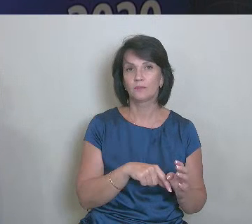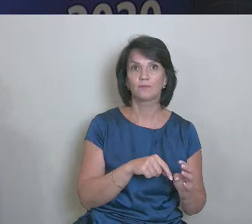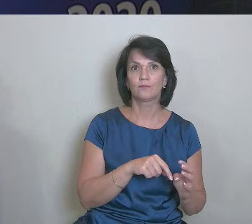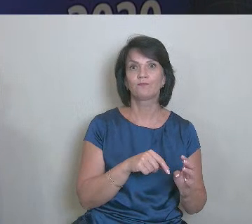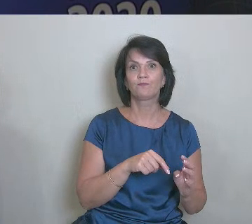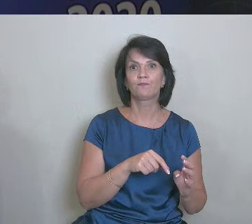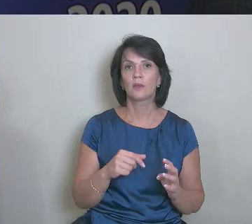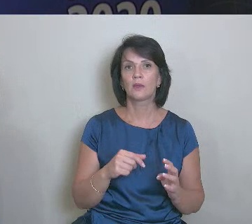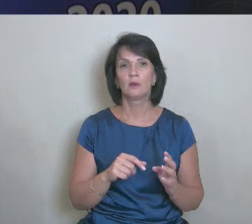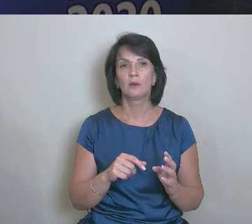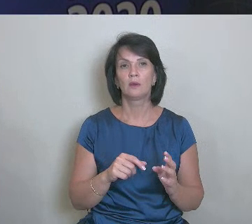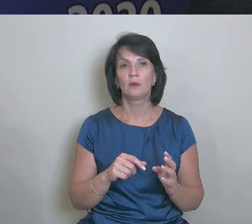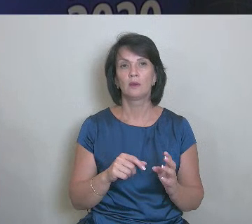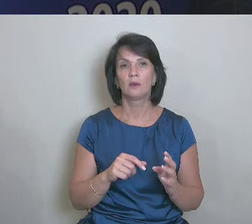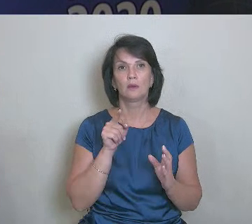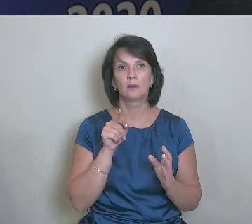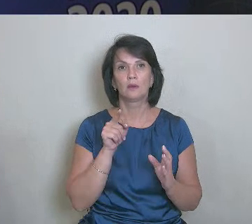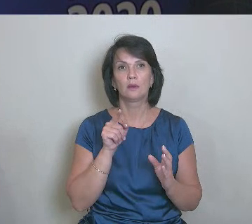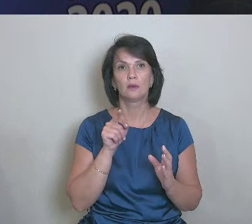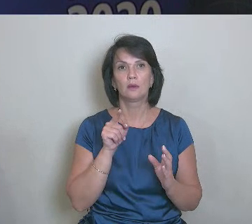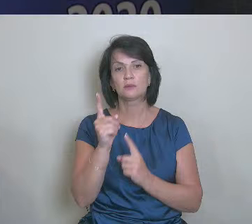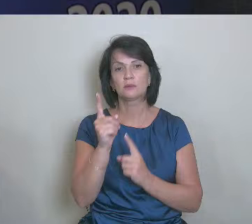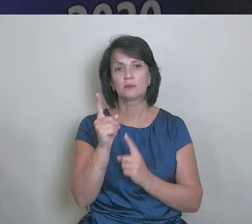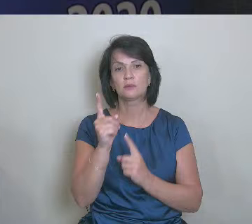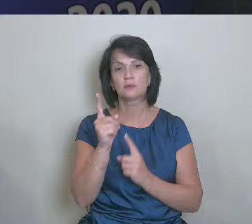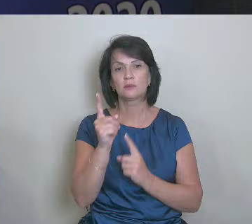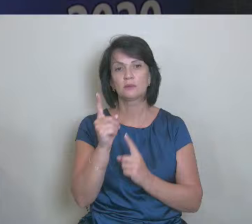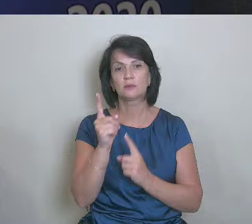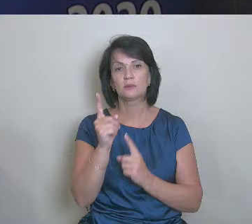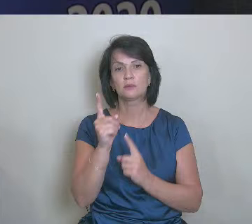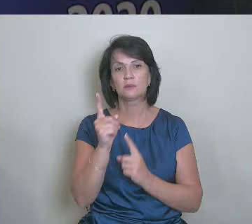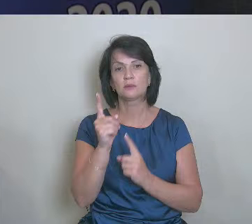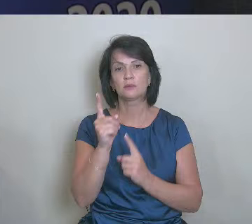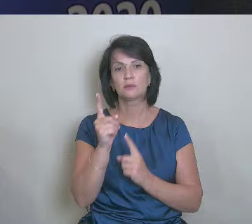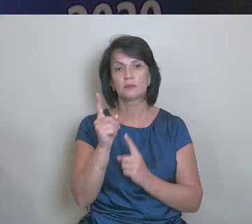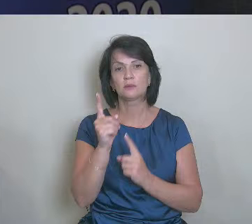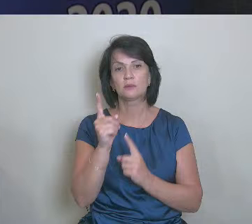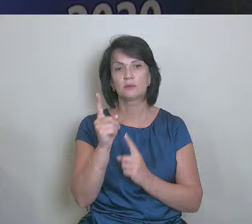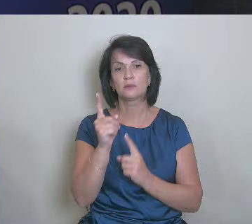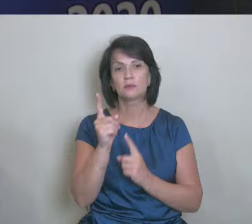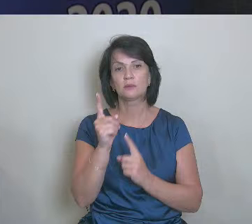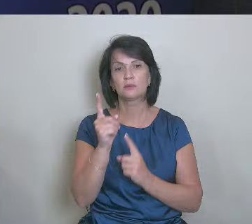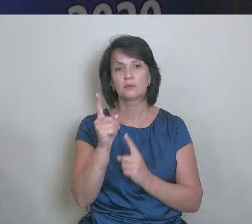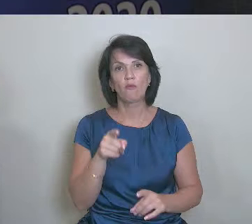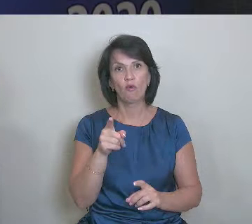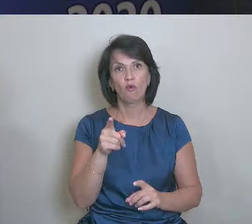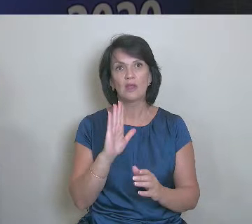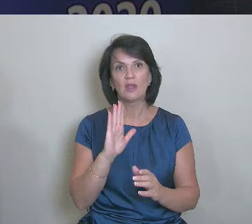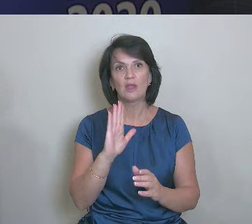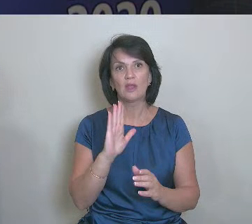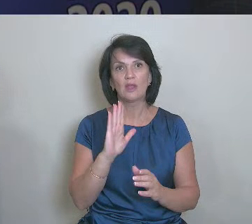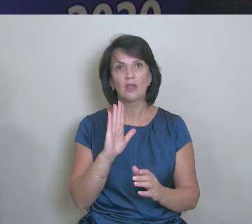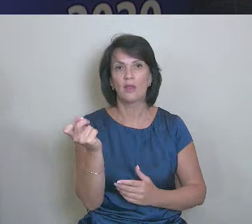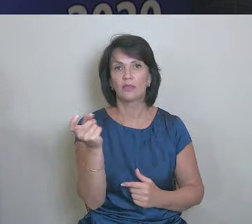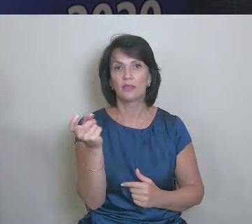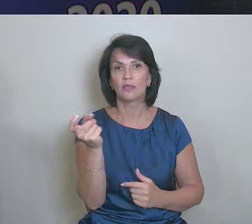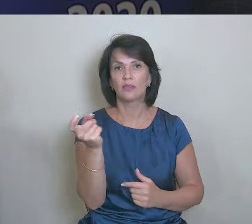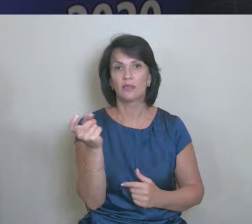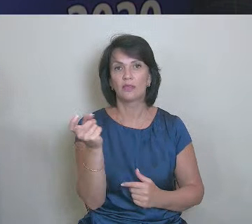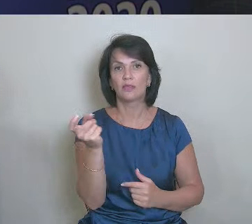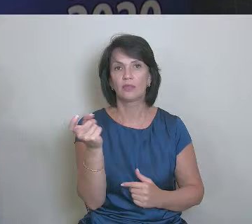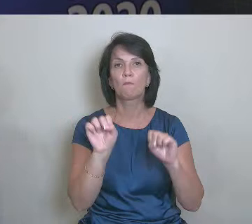had its effect on the elections. The amendments to the election code made